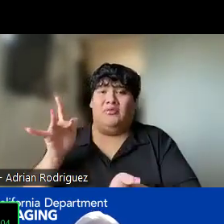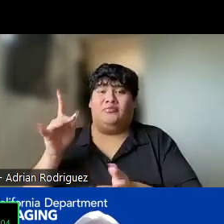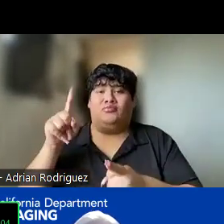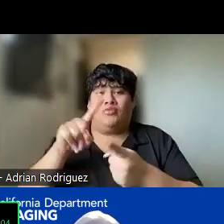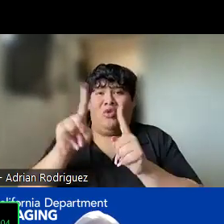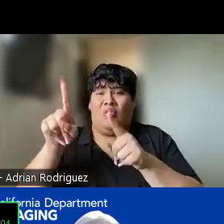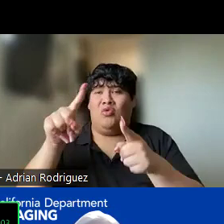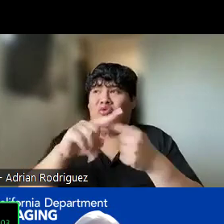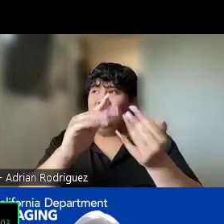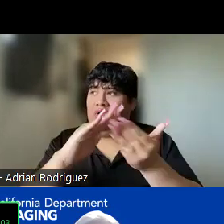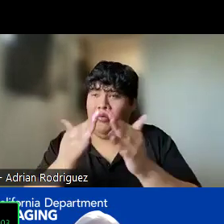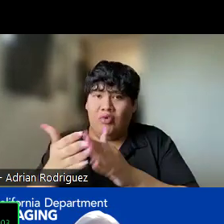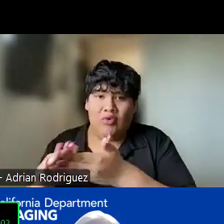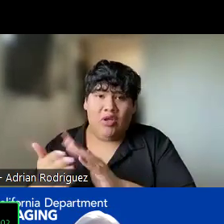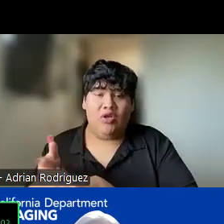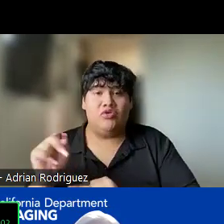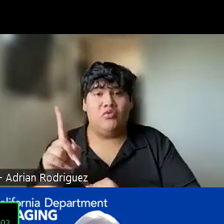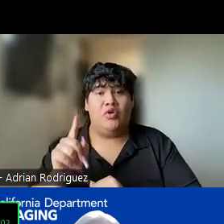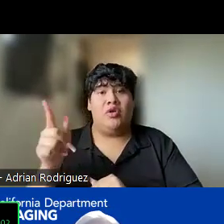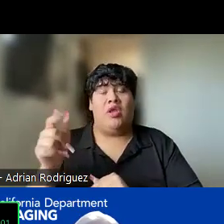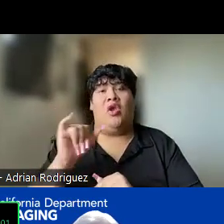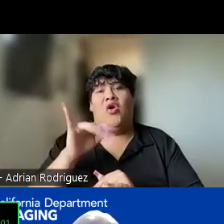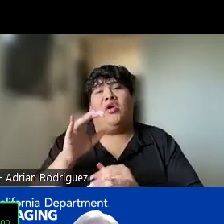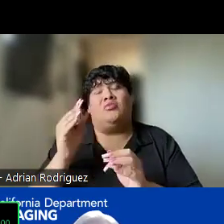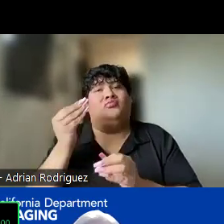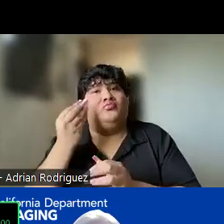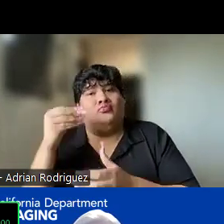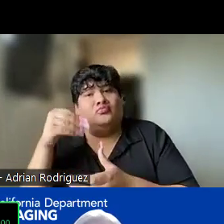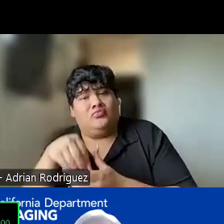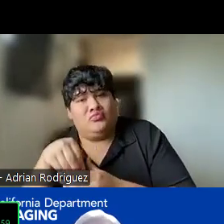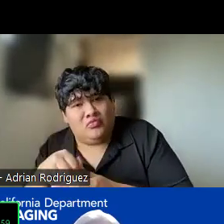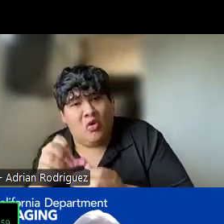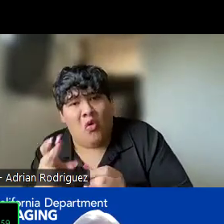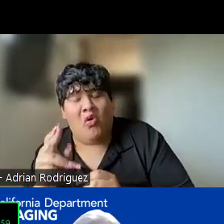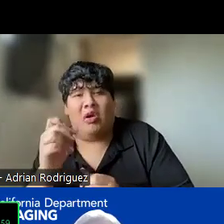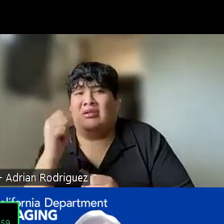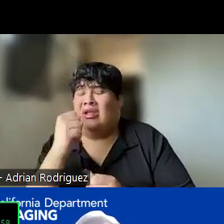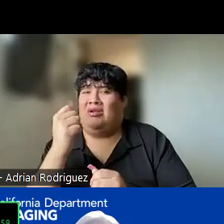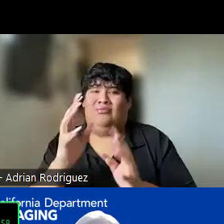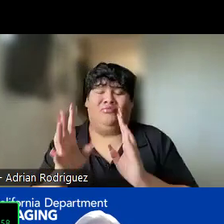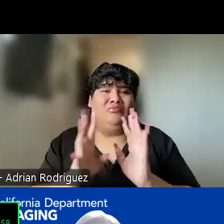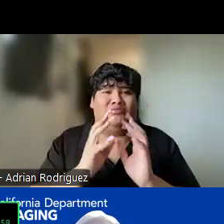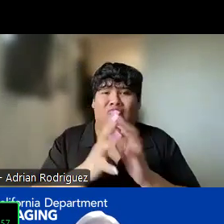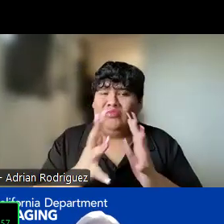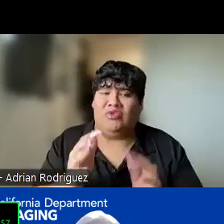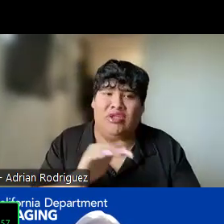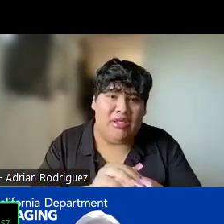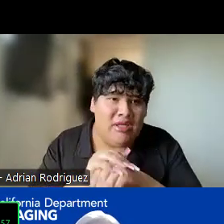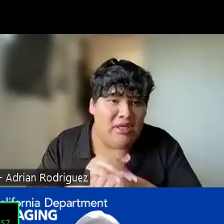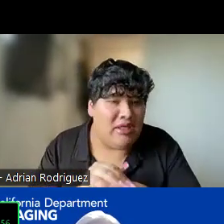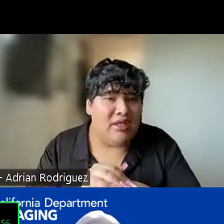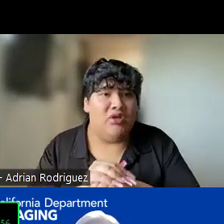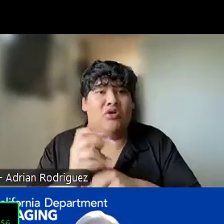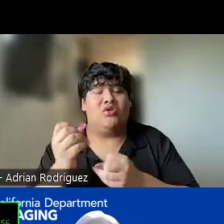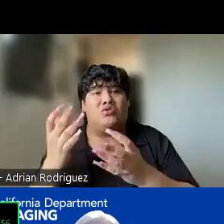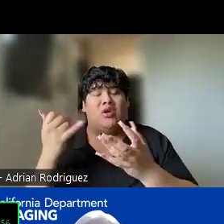to communities where either they're isolated or limited English proficiency. And so I just